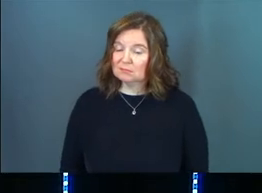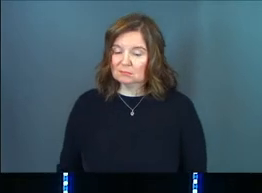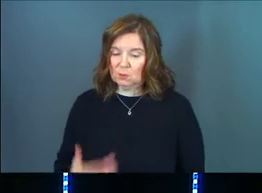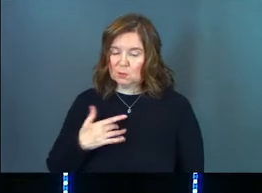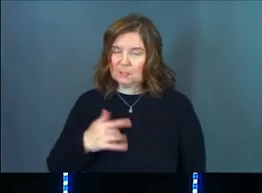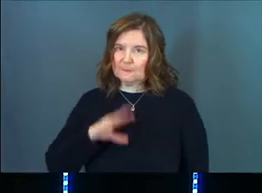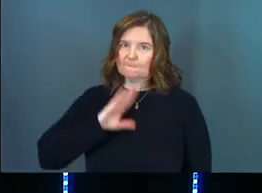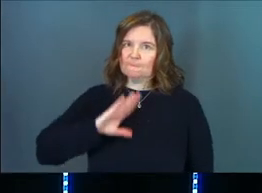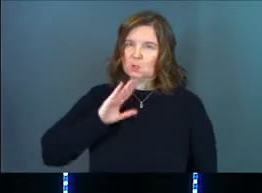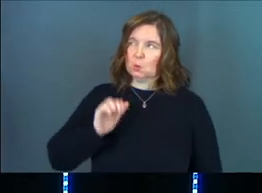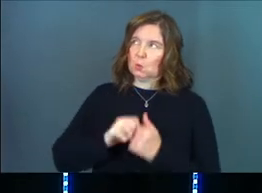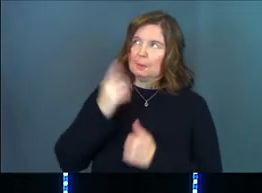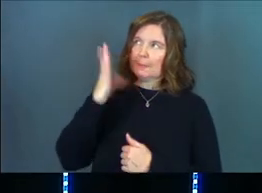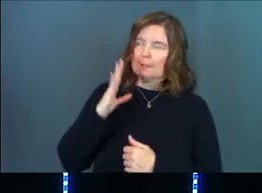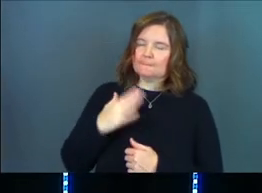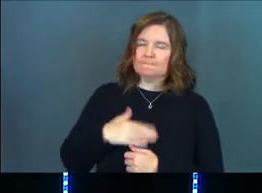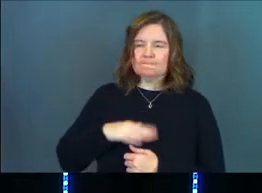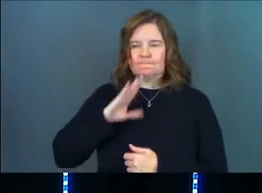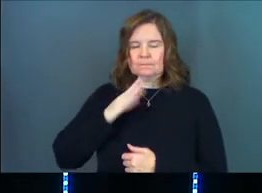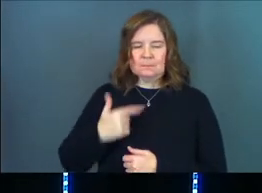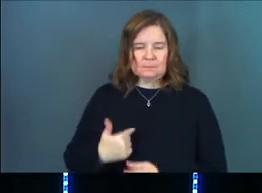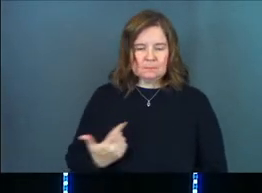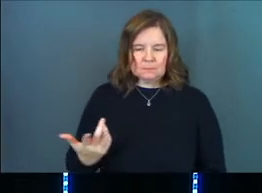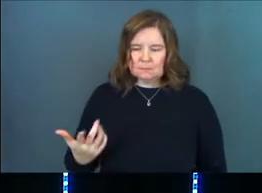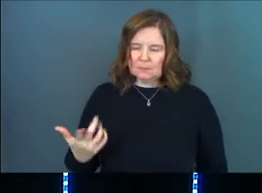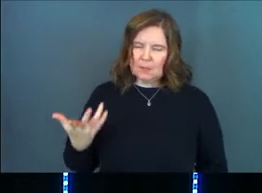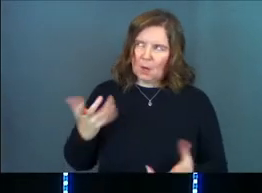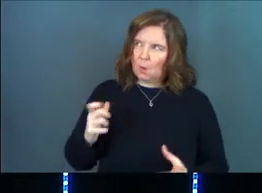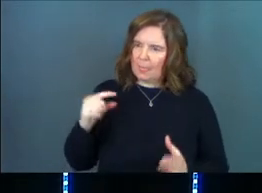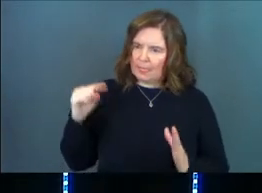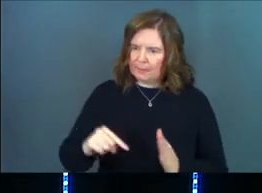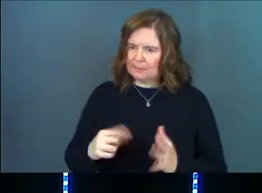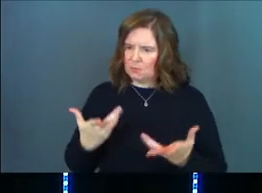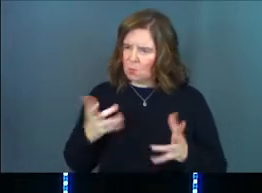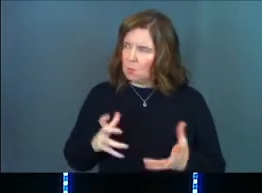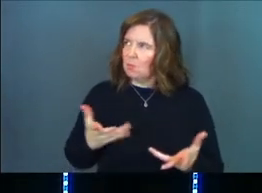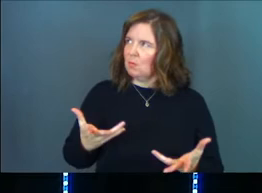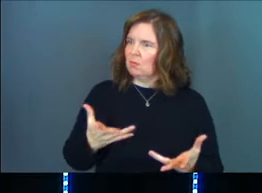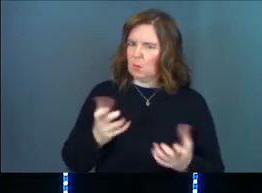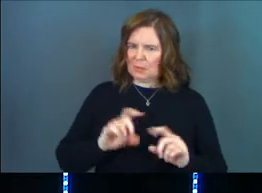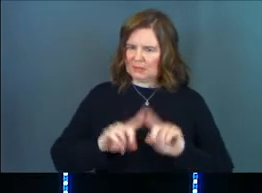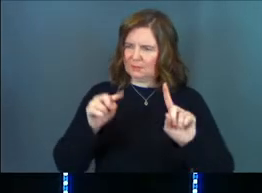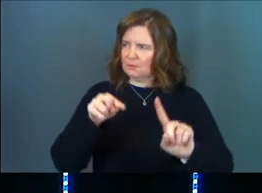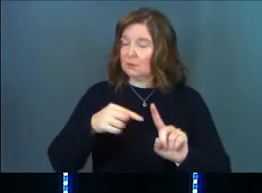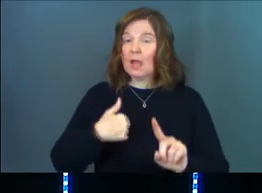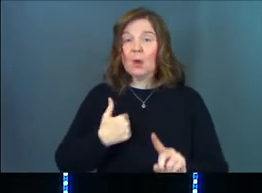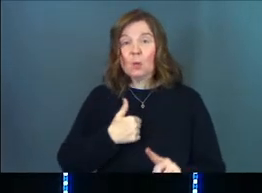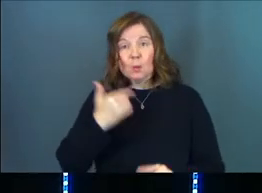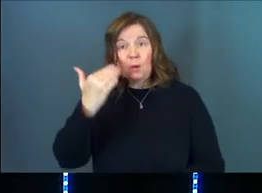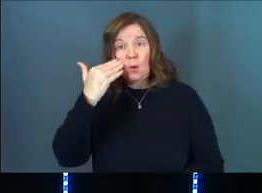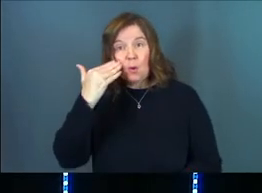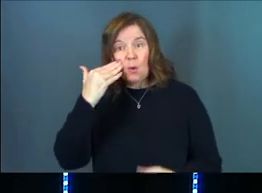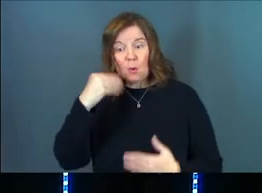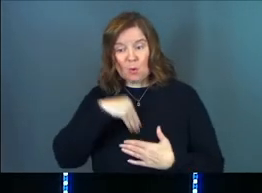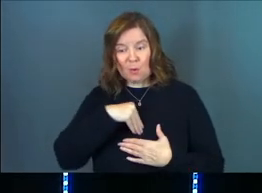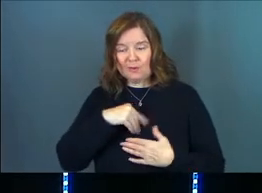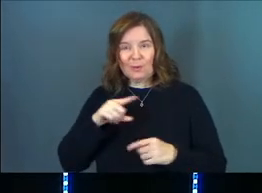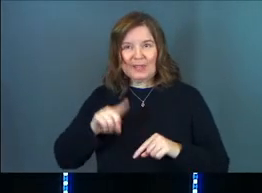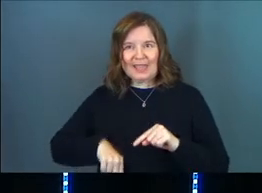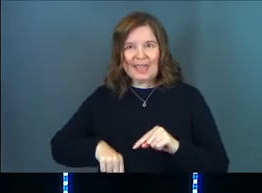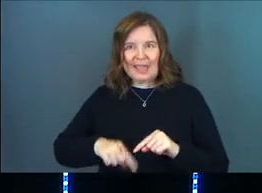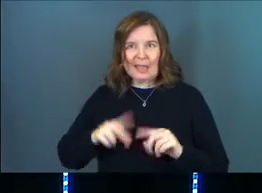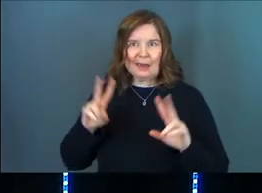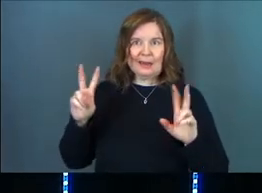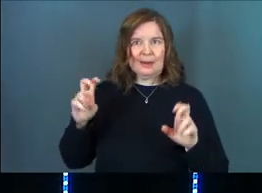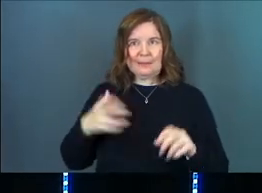We start to get frustrated with God. This is not what I wanted. And we know that we can't